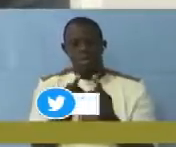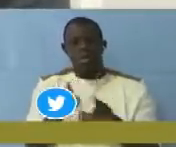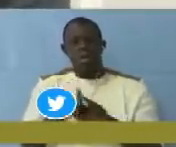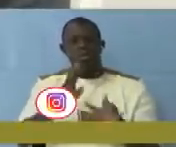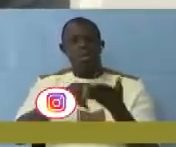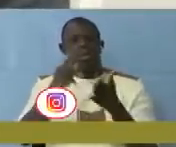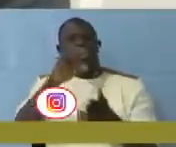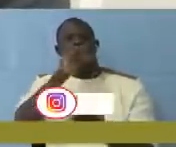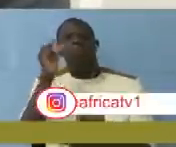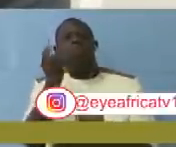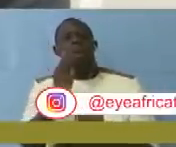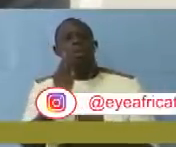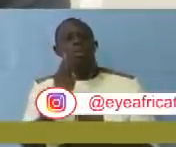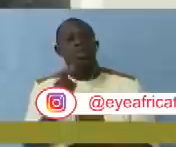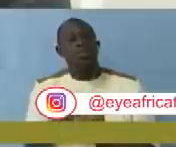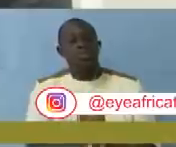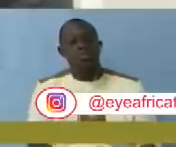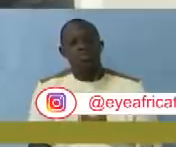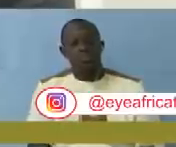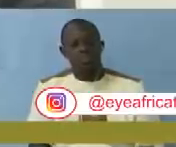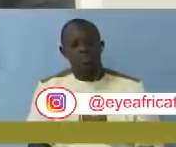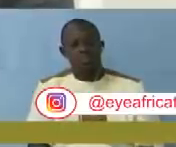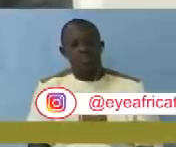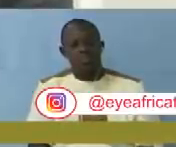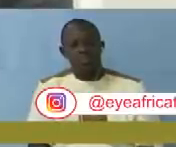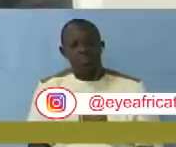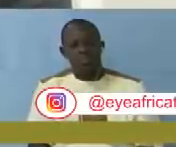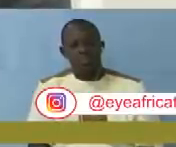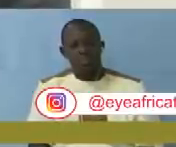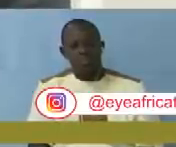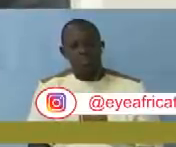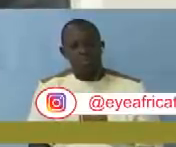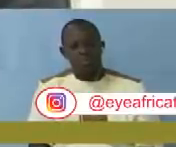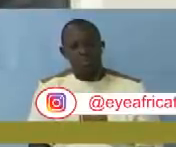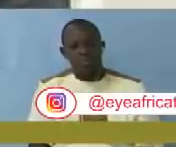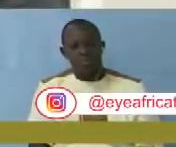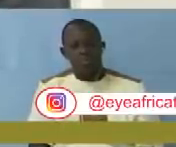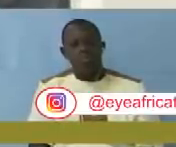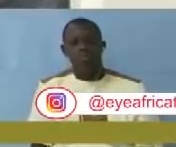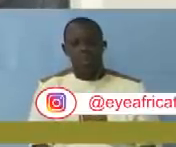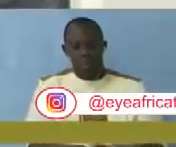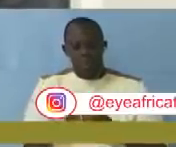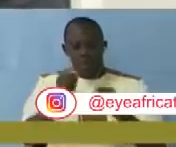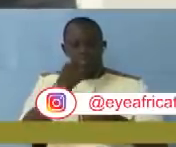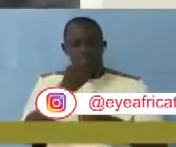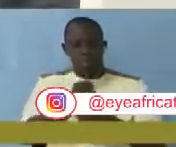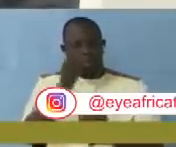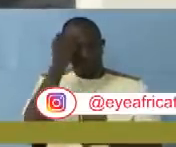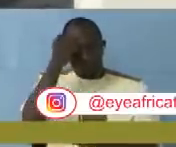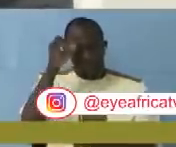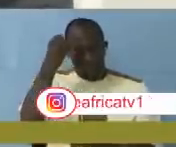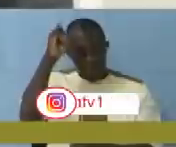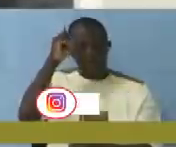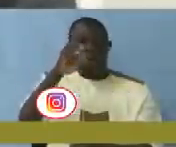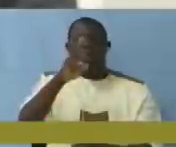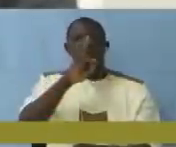their names, guess who they work with,